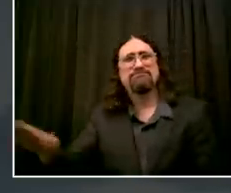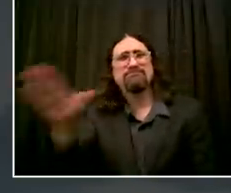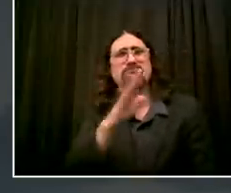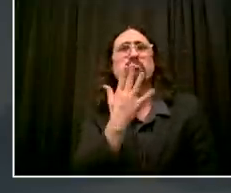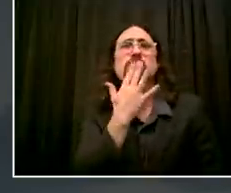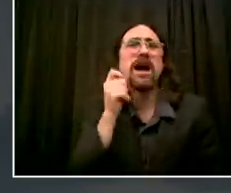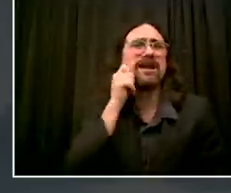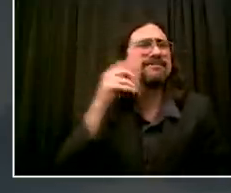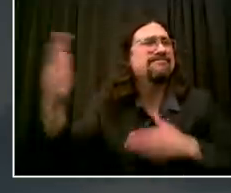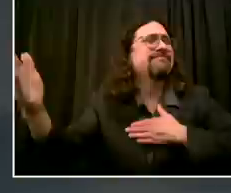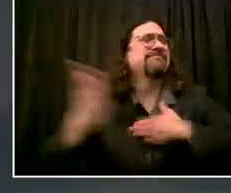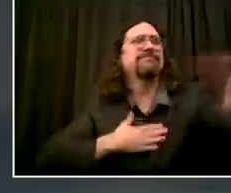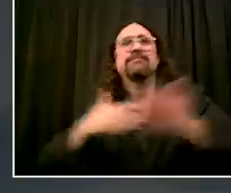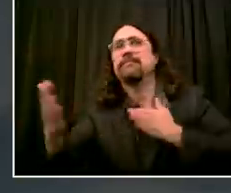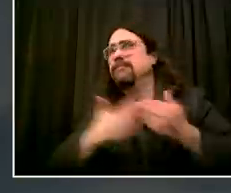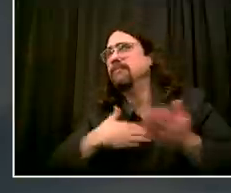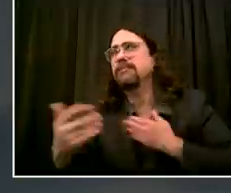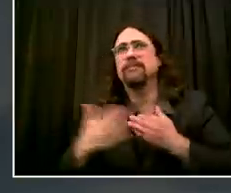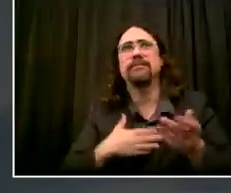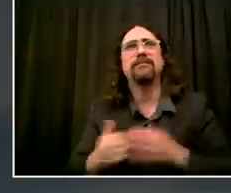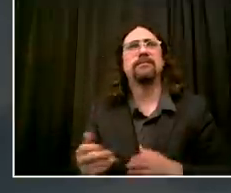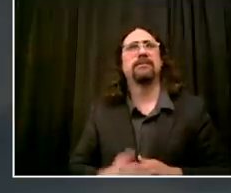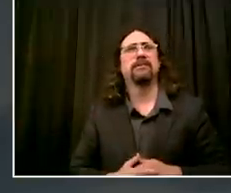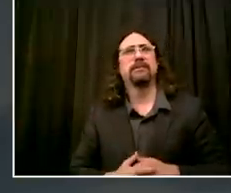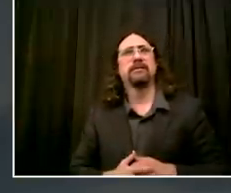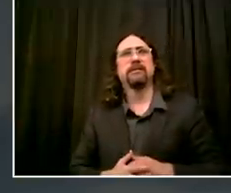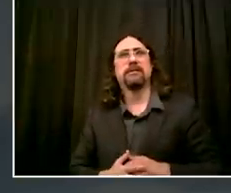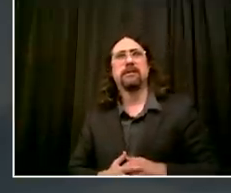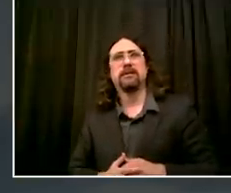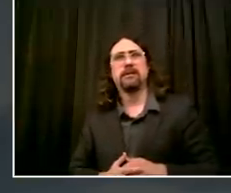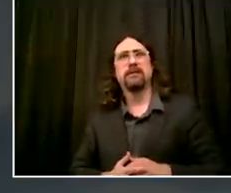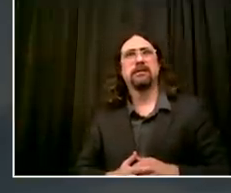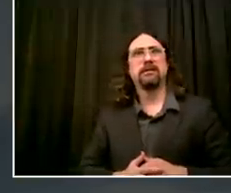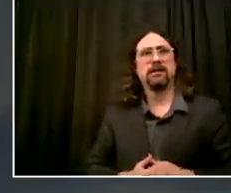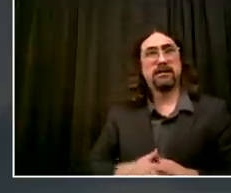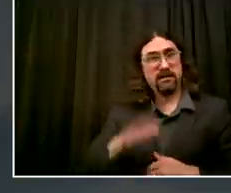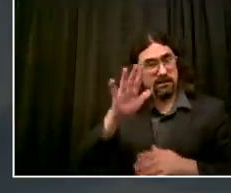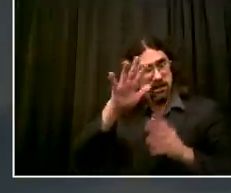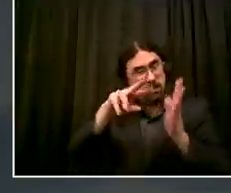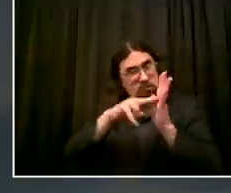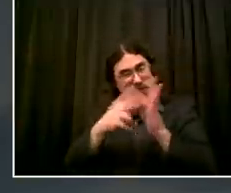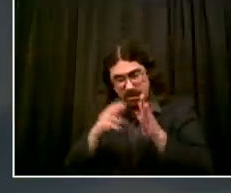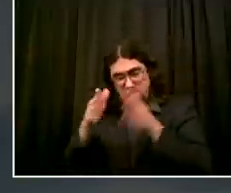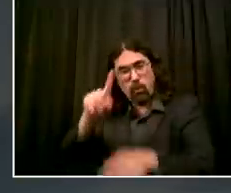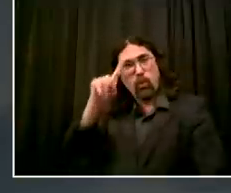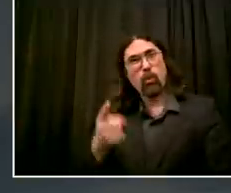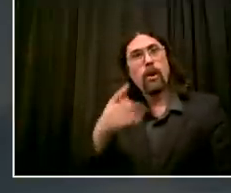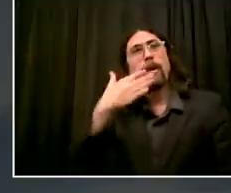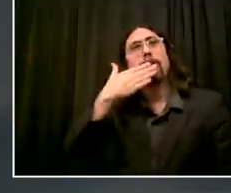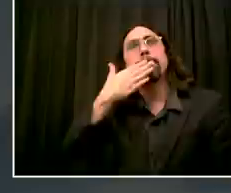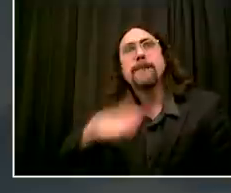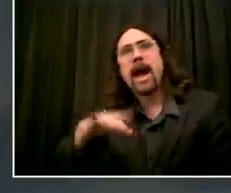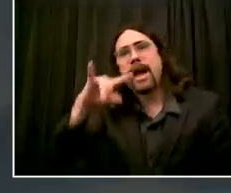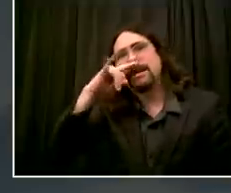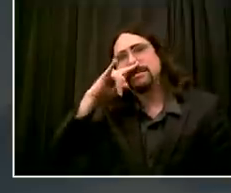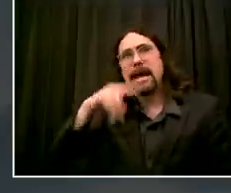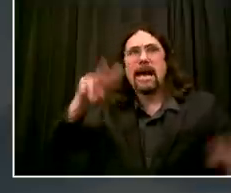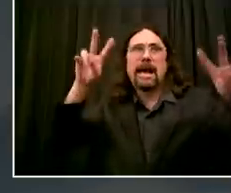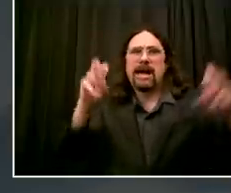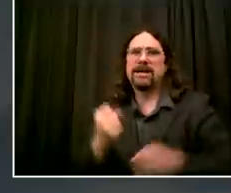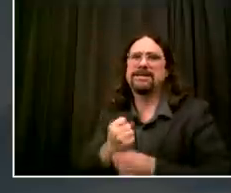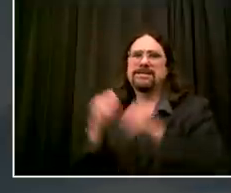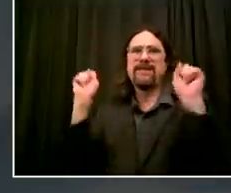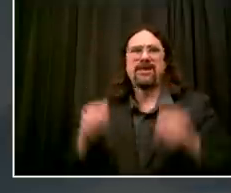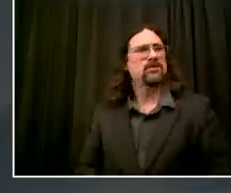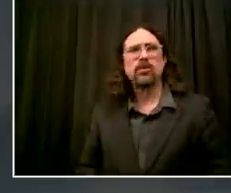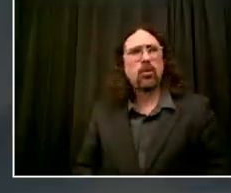into trouble or could be on the cusp of trouble, and guiding them and giving them opportunities and building relationships with officers. What can